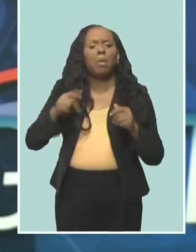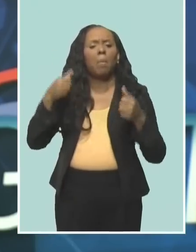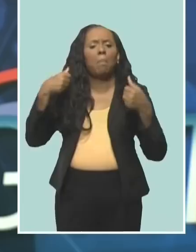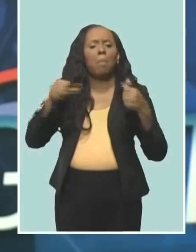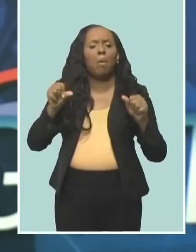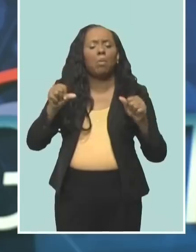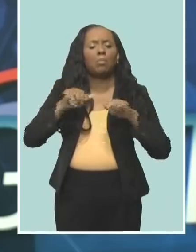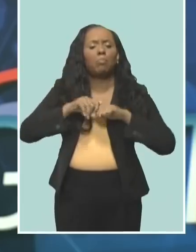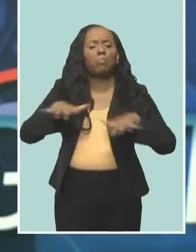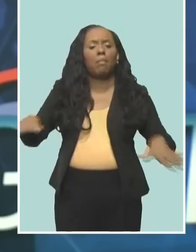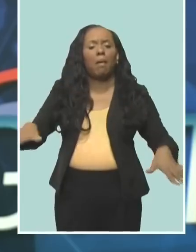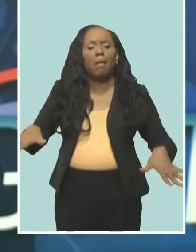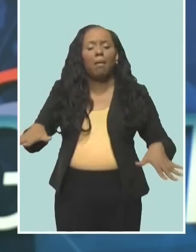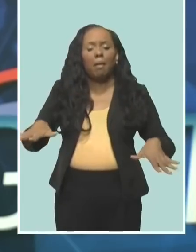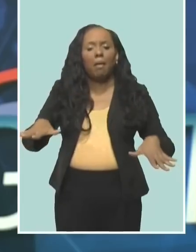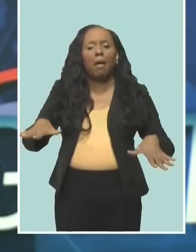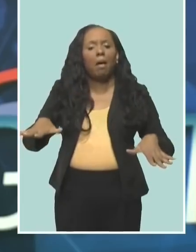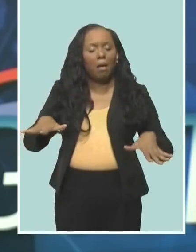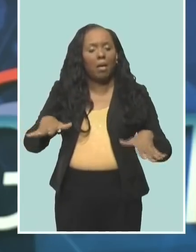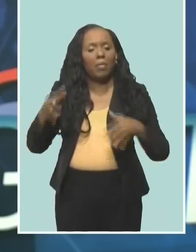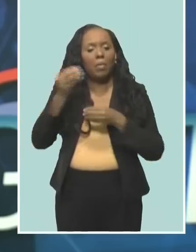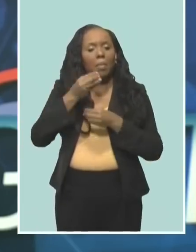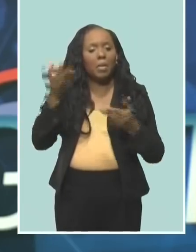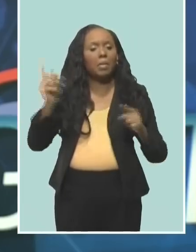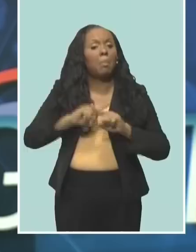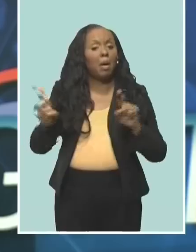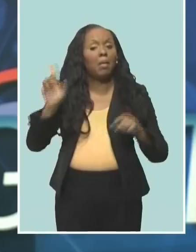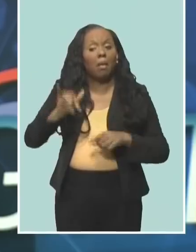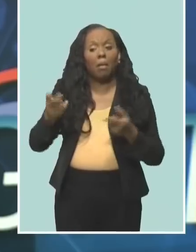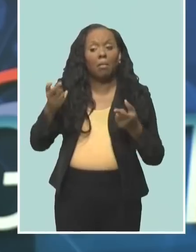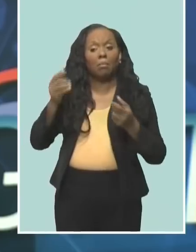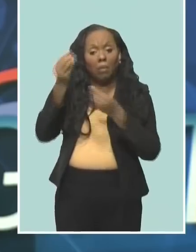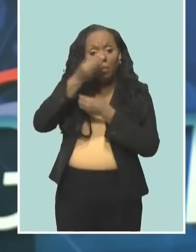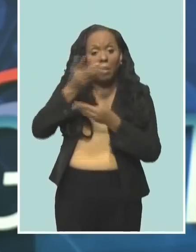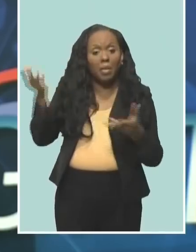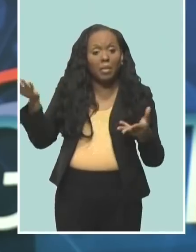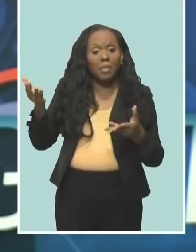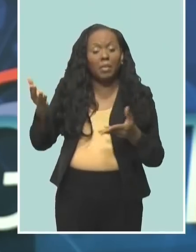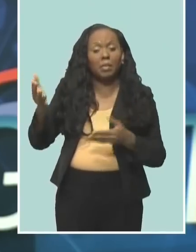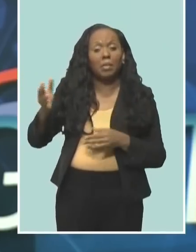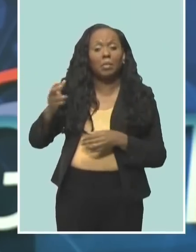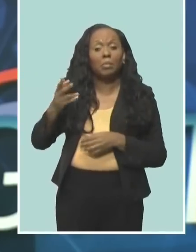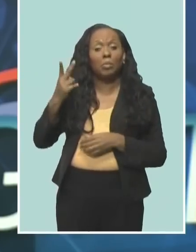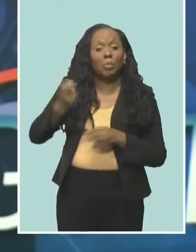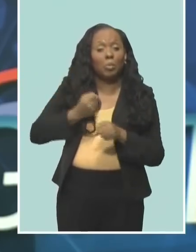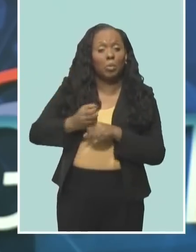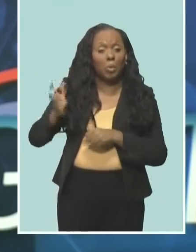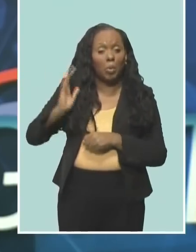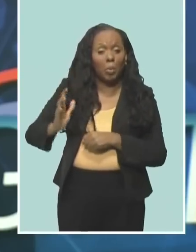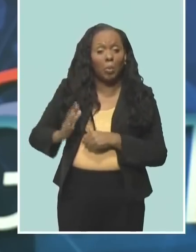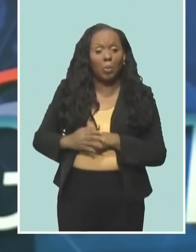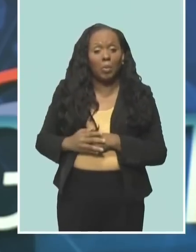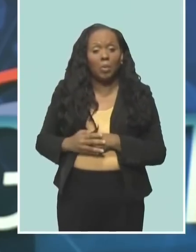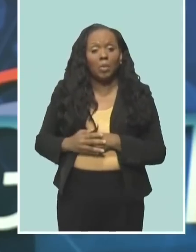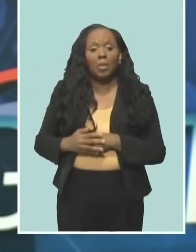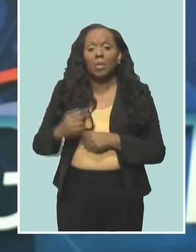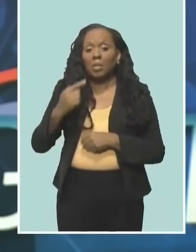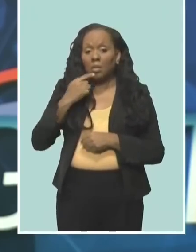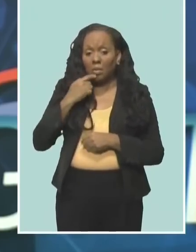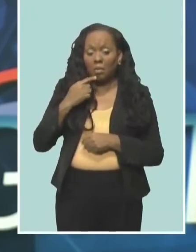in 2022. Dr. Phillips says since the initial case, there have been 2 additional imported cases in